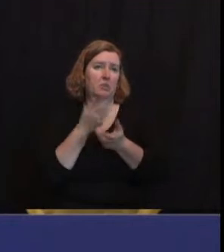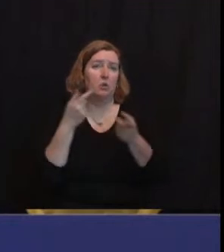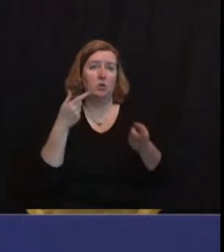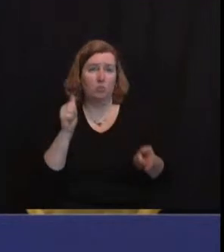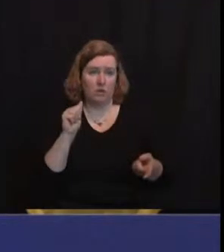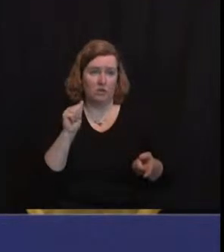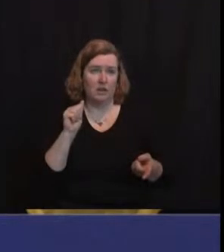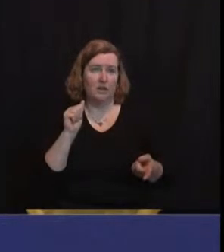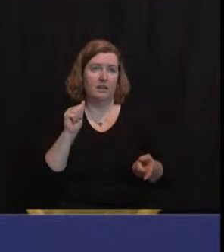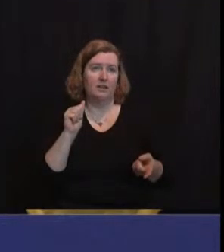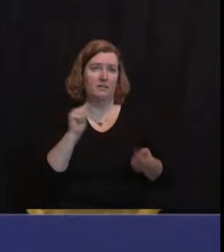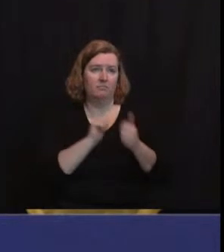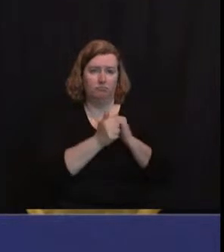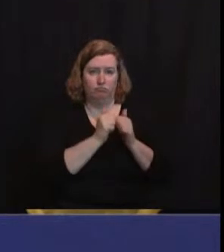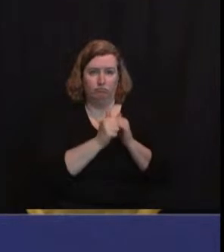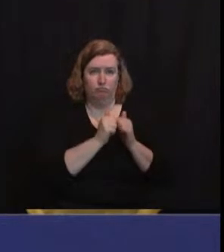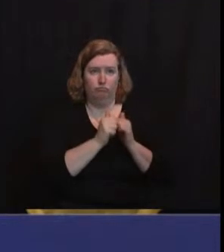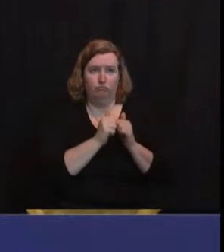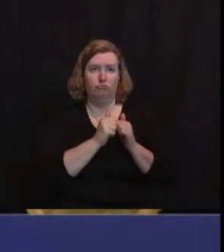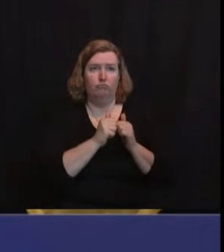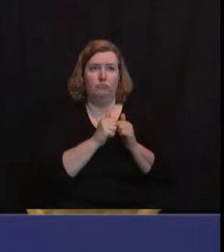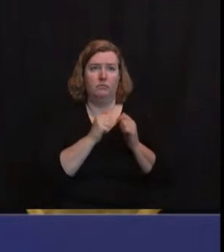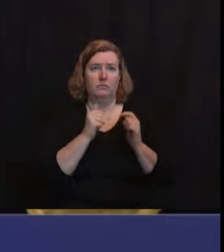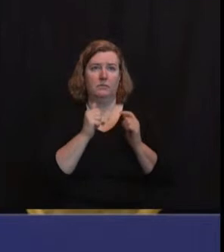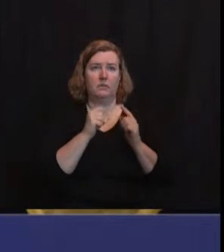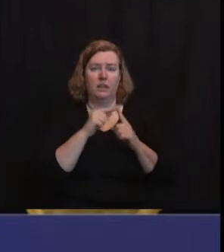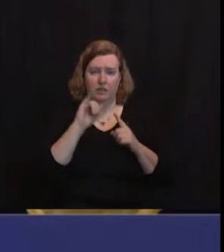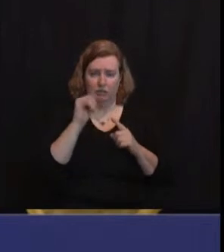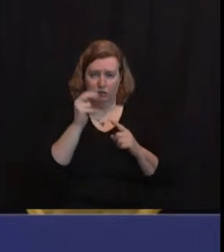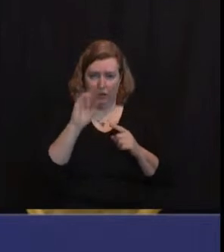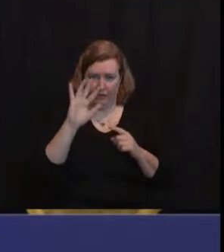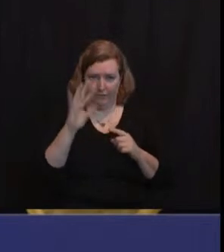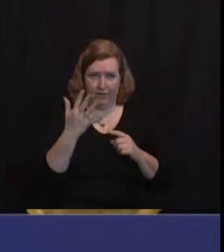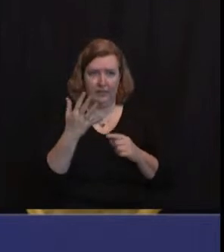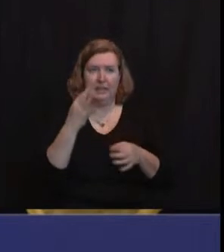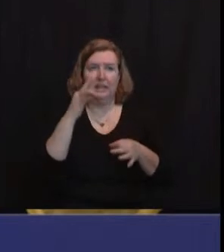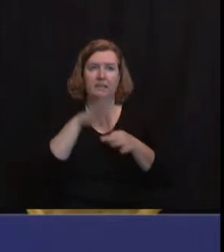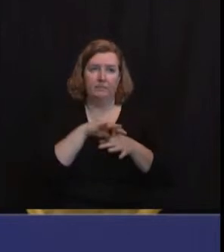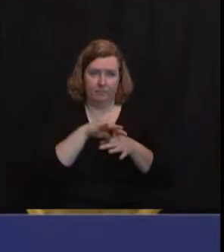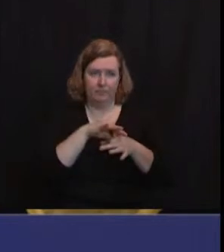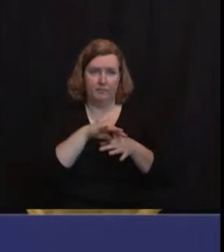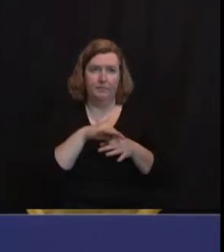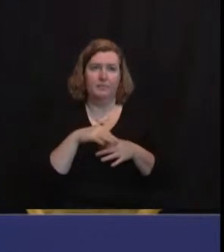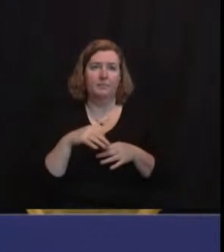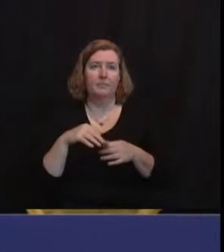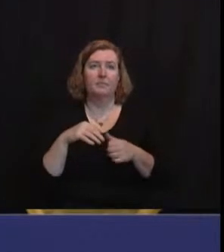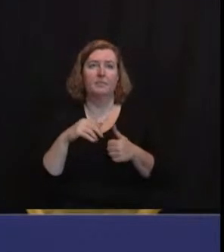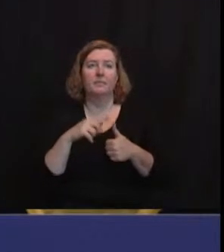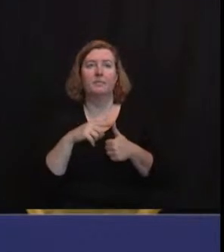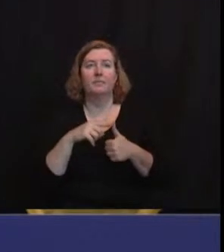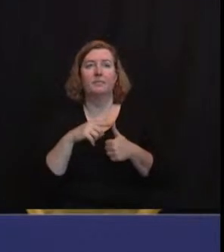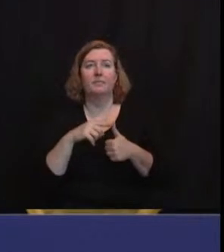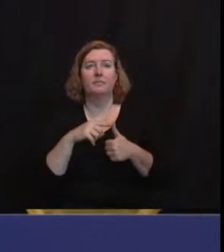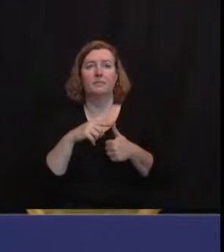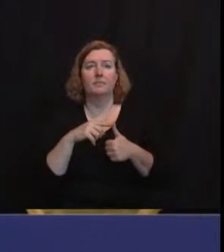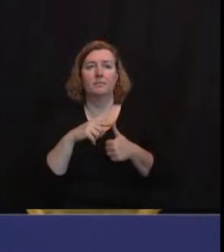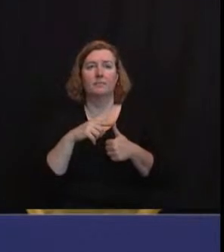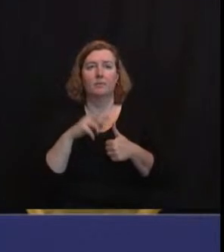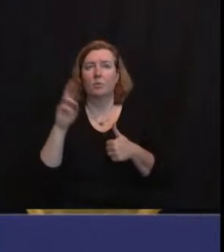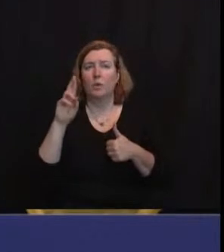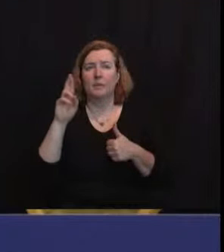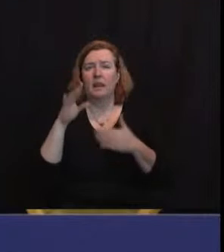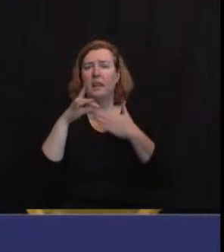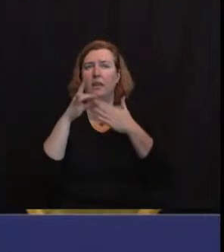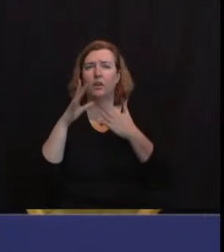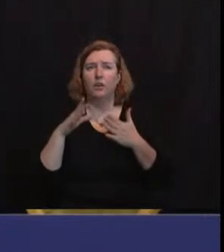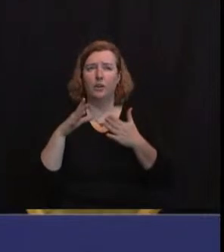not taking place until January 5th, and you had an avowed leader in the Republican caucus,